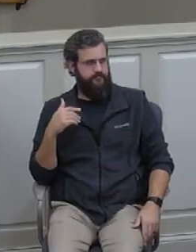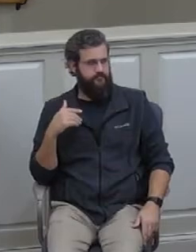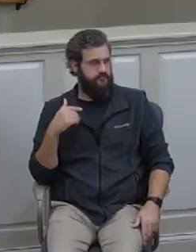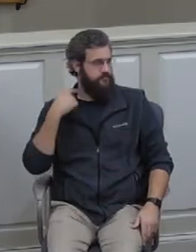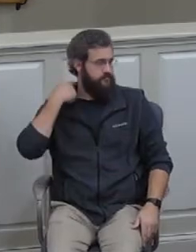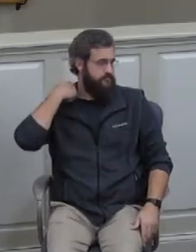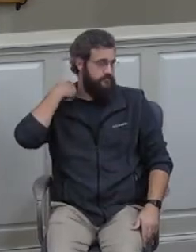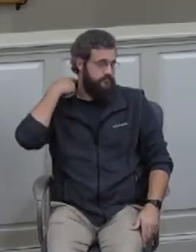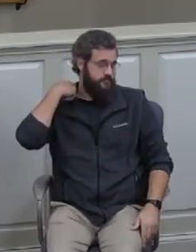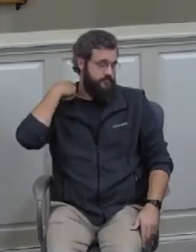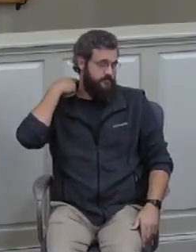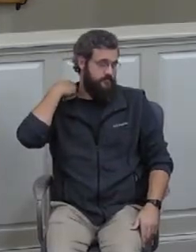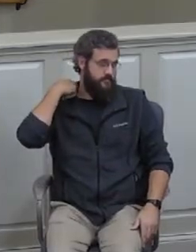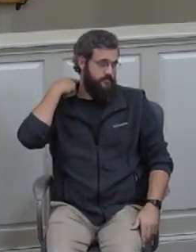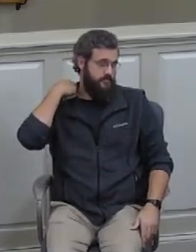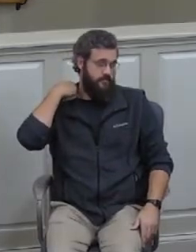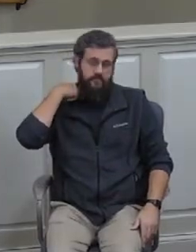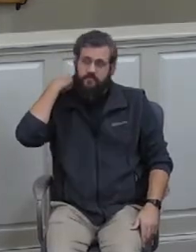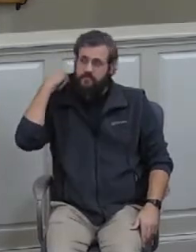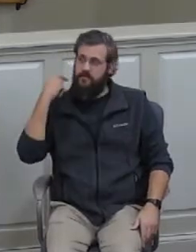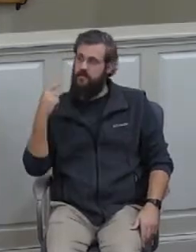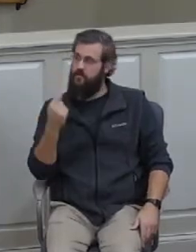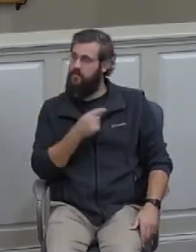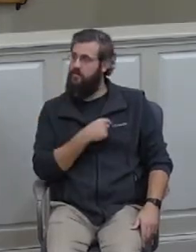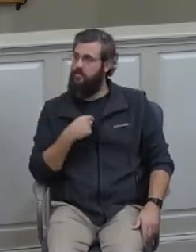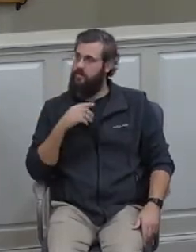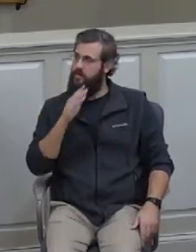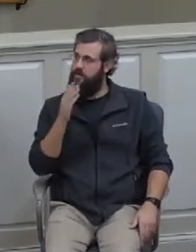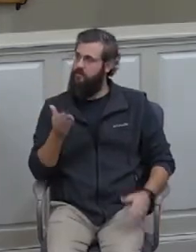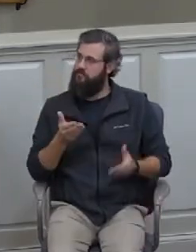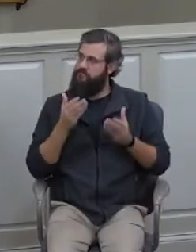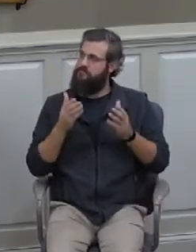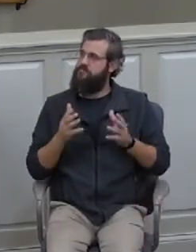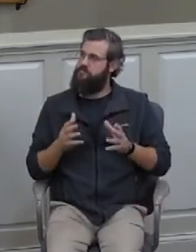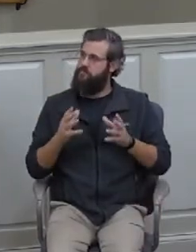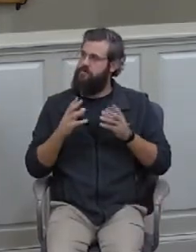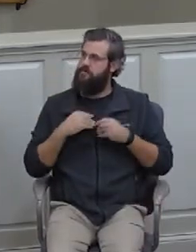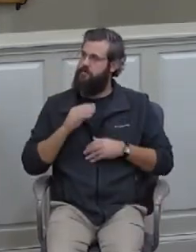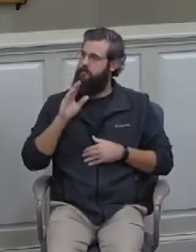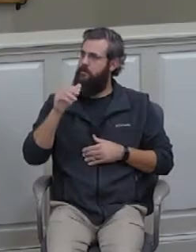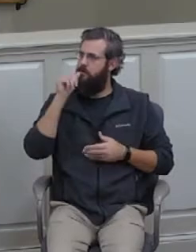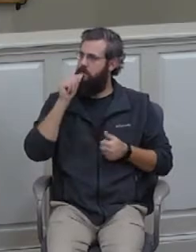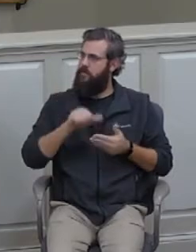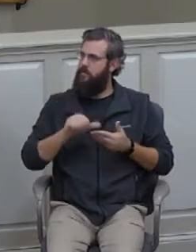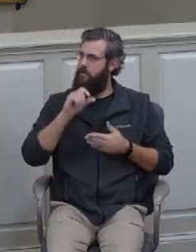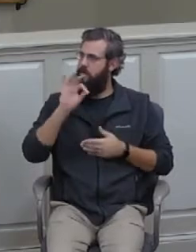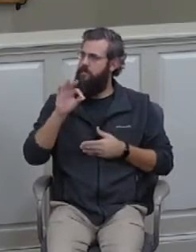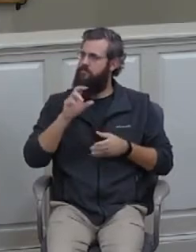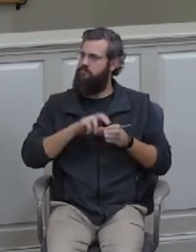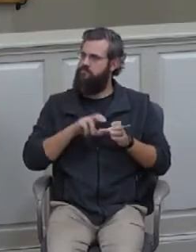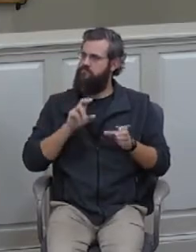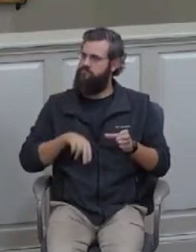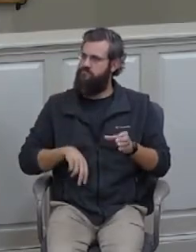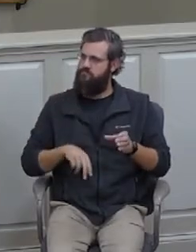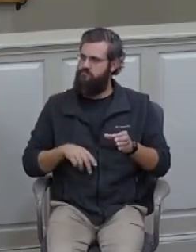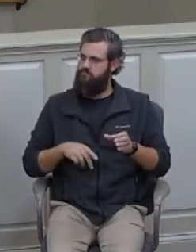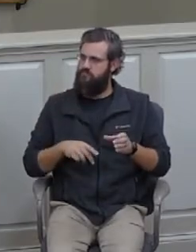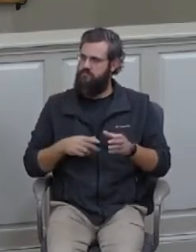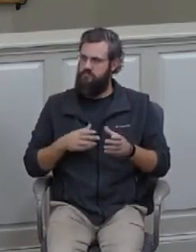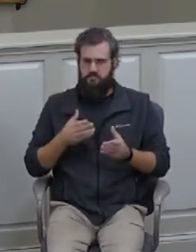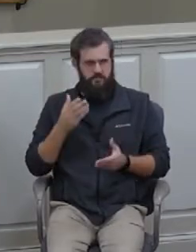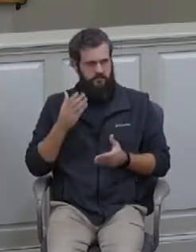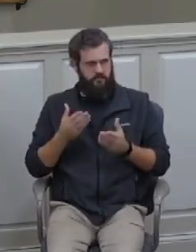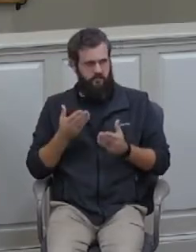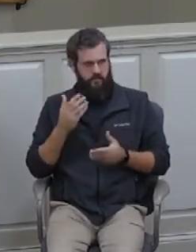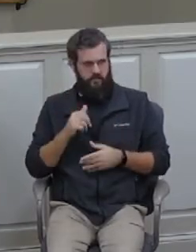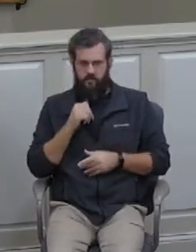We never entertained a motion to accept Donna's letter of resignation, and it's probably